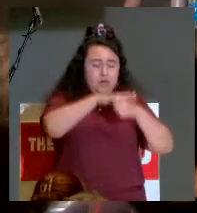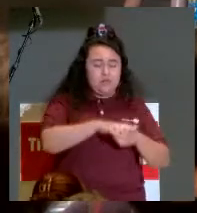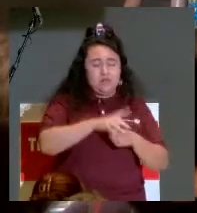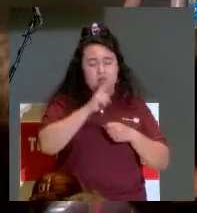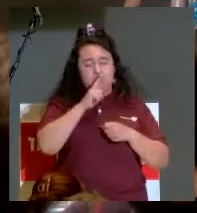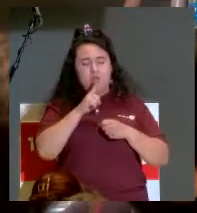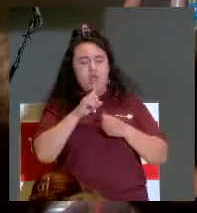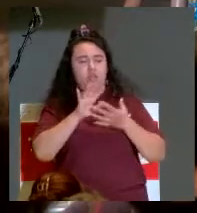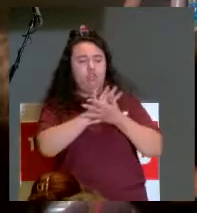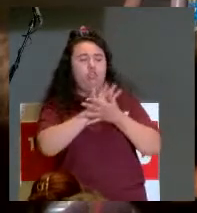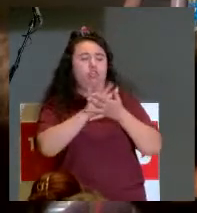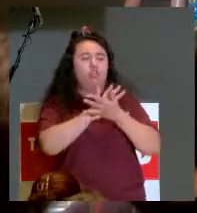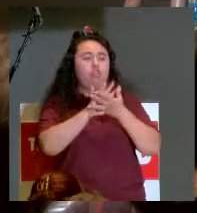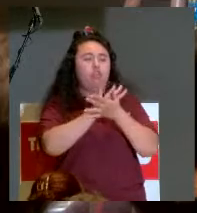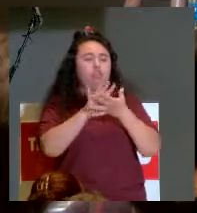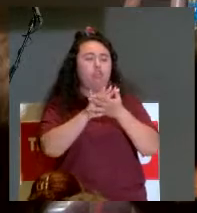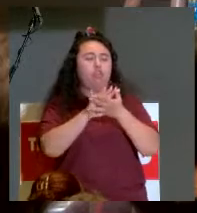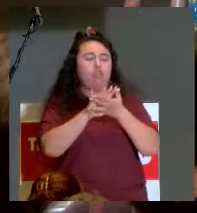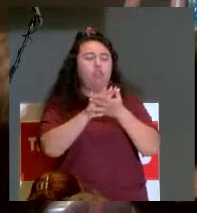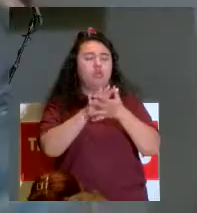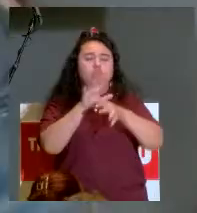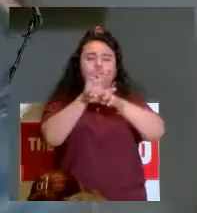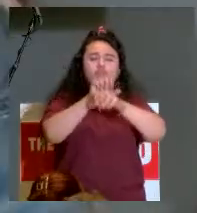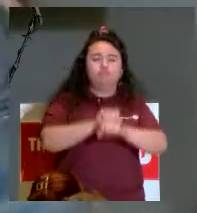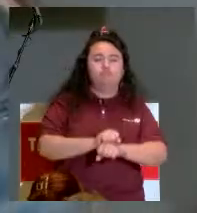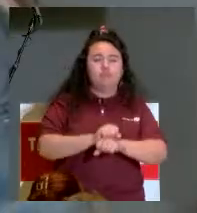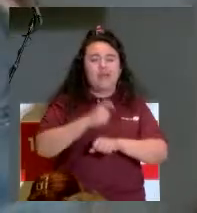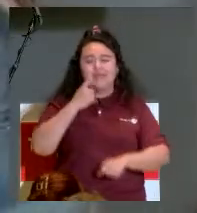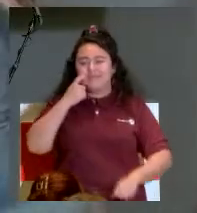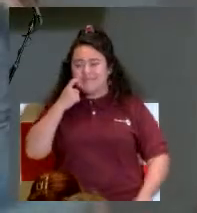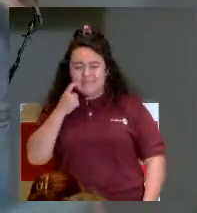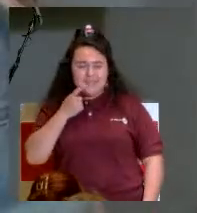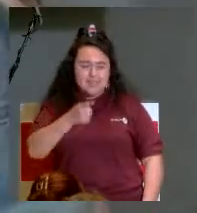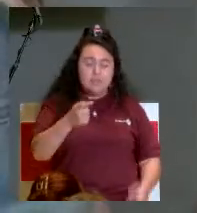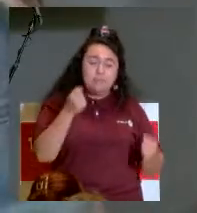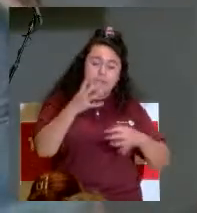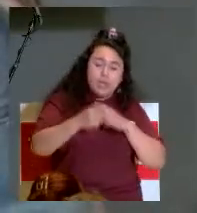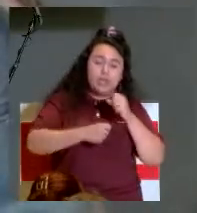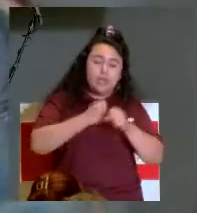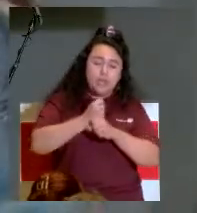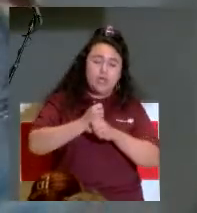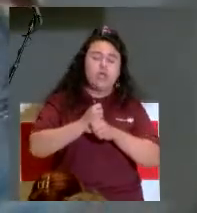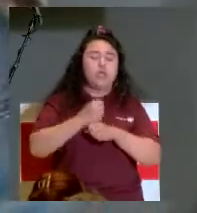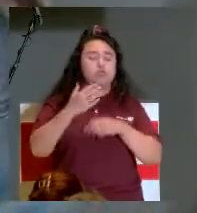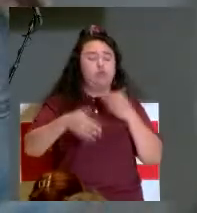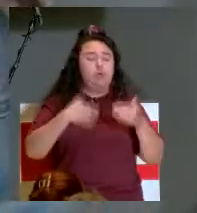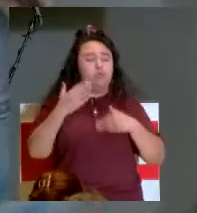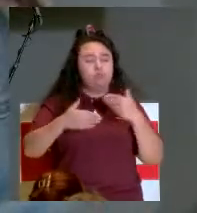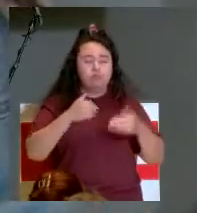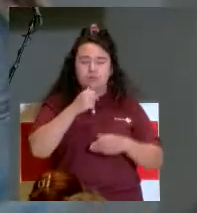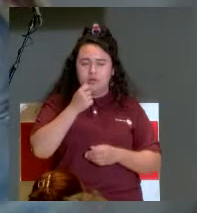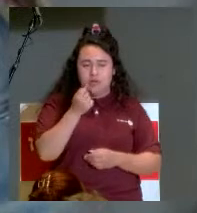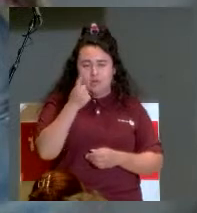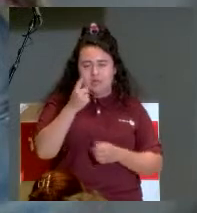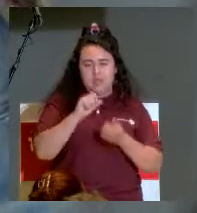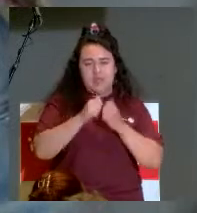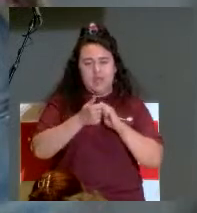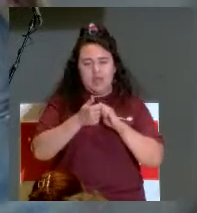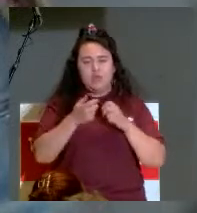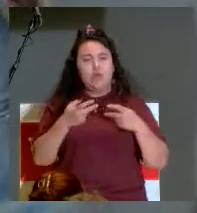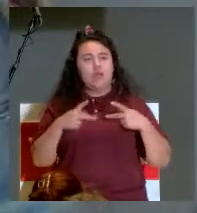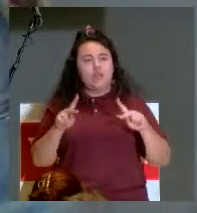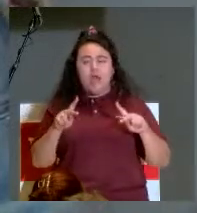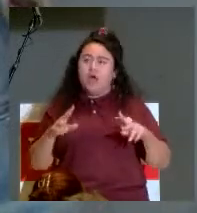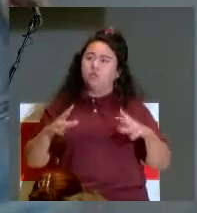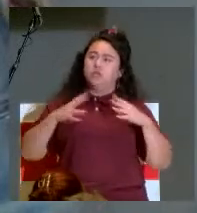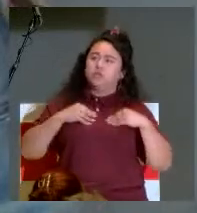get really comfortable and even addicted to. Mm-hmm. You can go years and years not understanding how you've allowed this